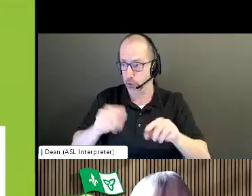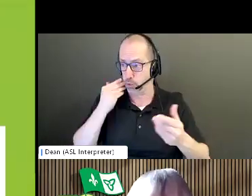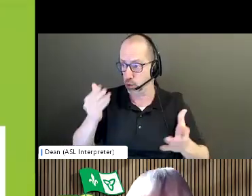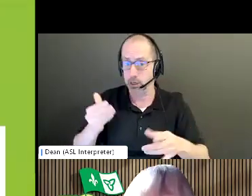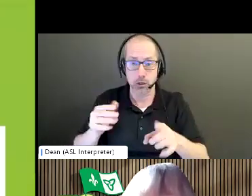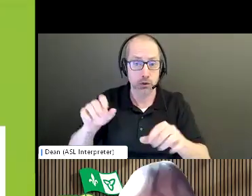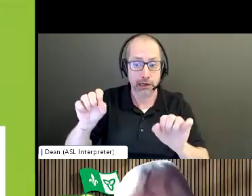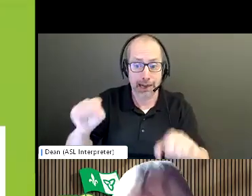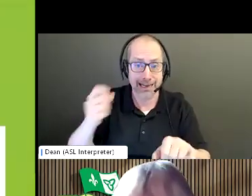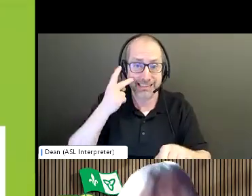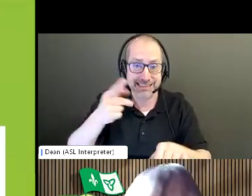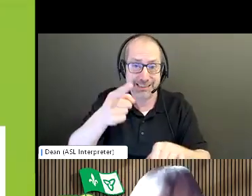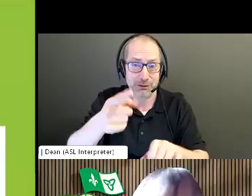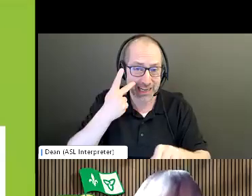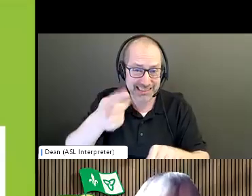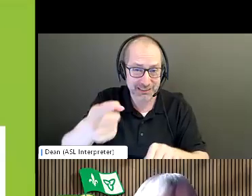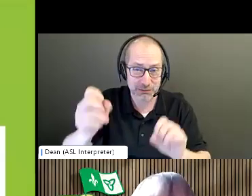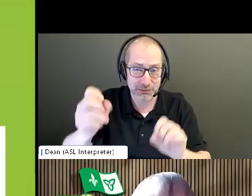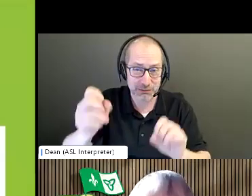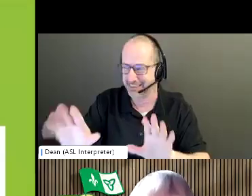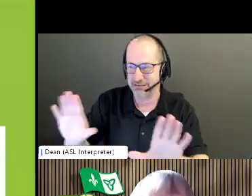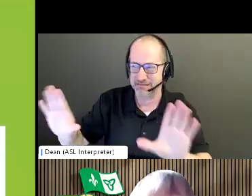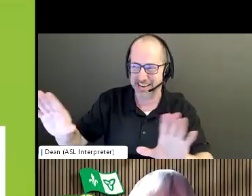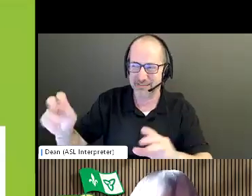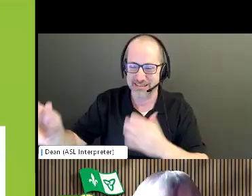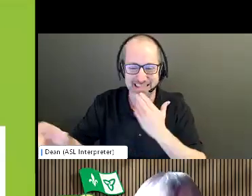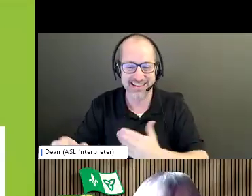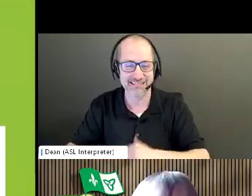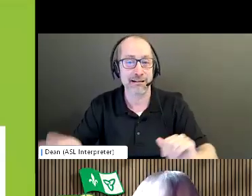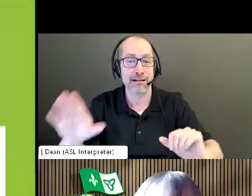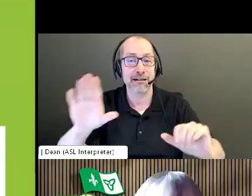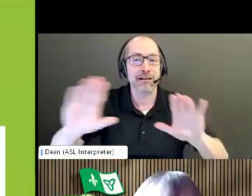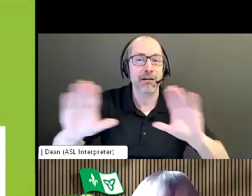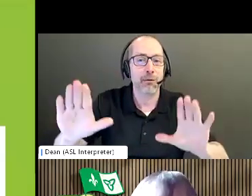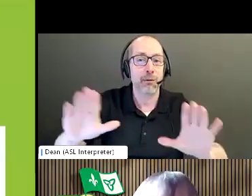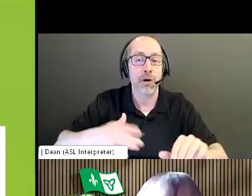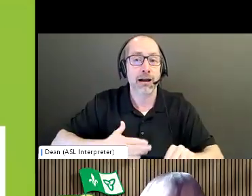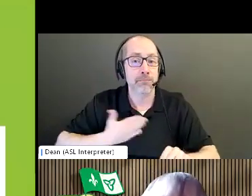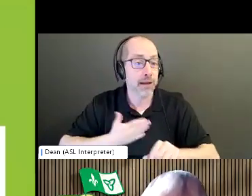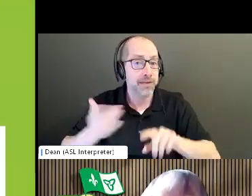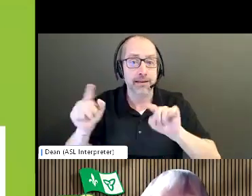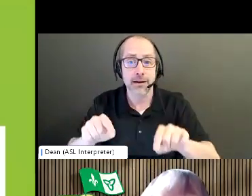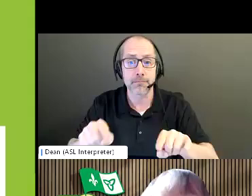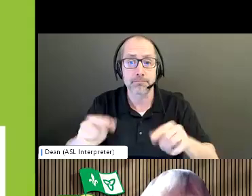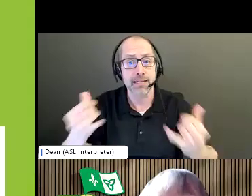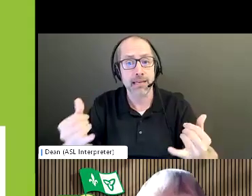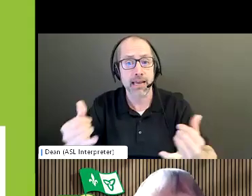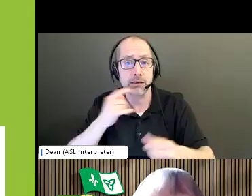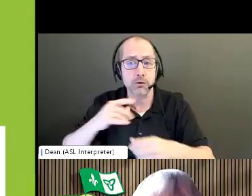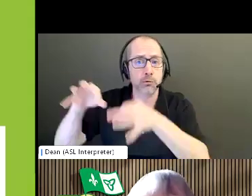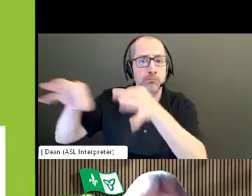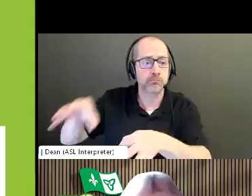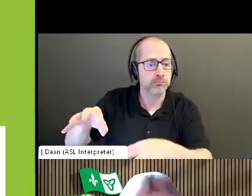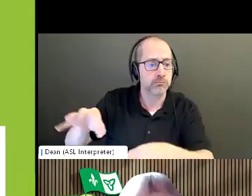see you. Okay, great. Okay, well, hi everyone. I'm pleased to be here to present